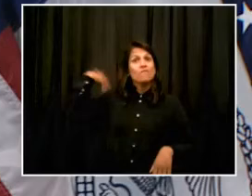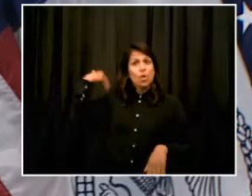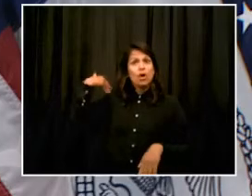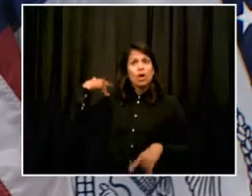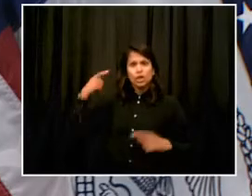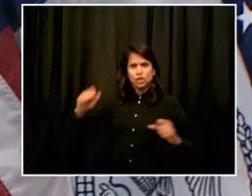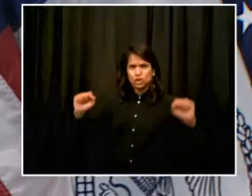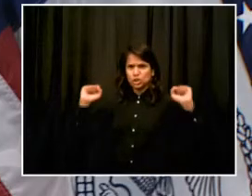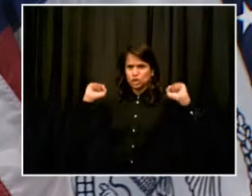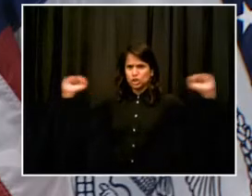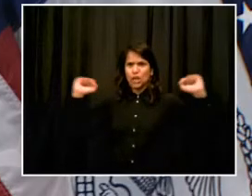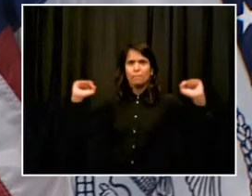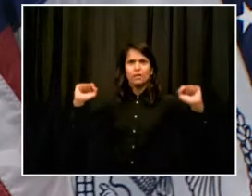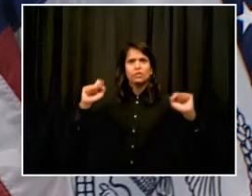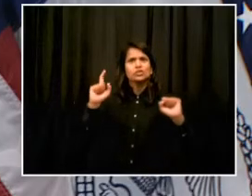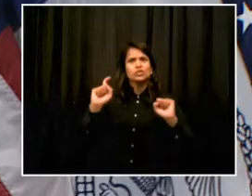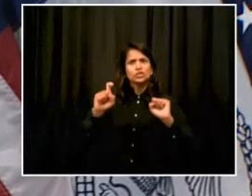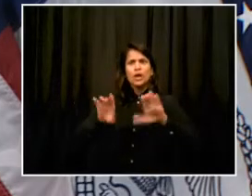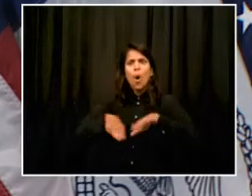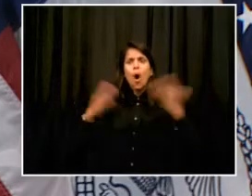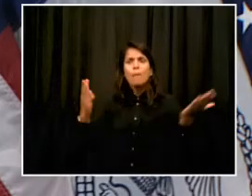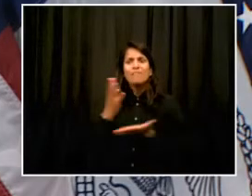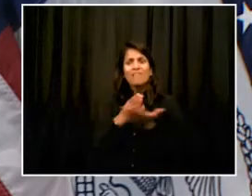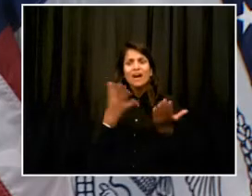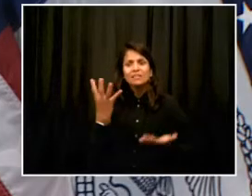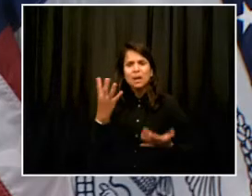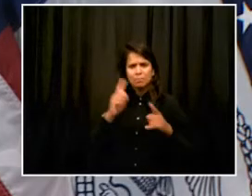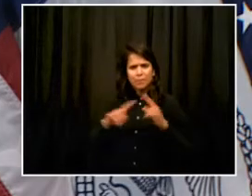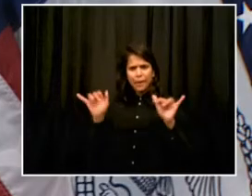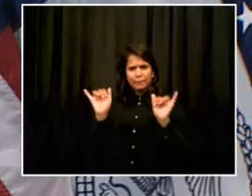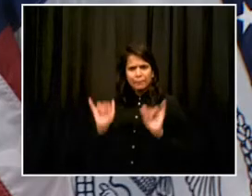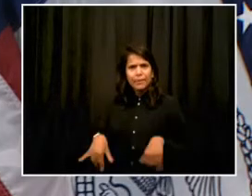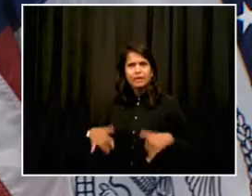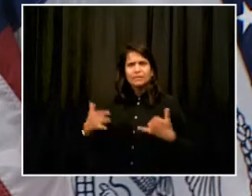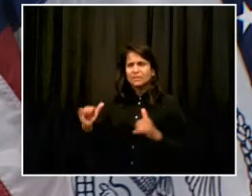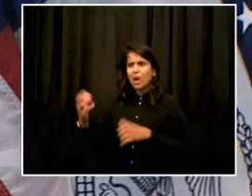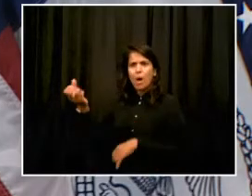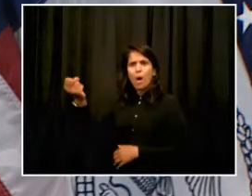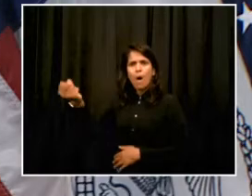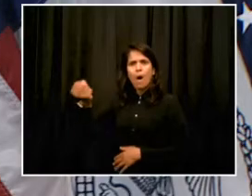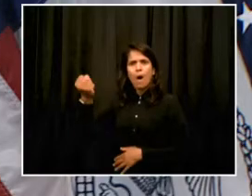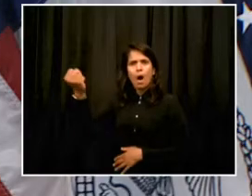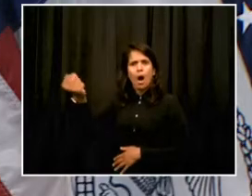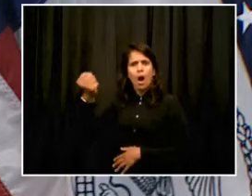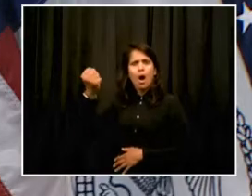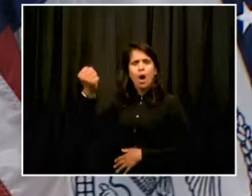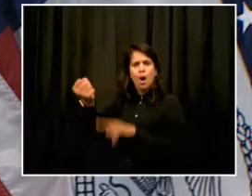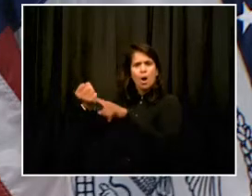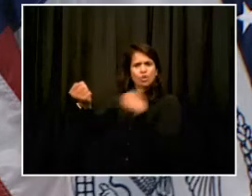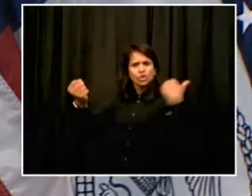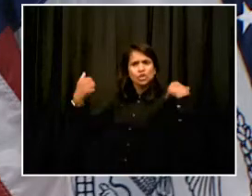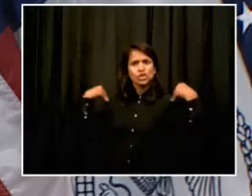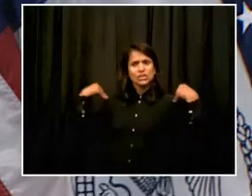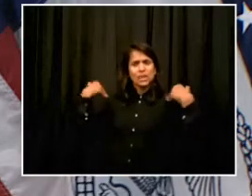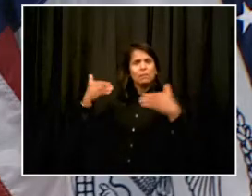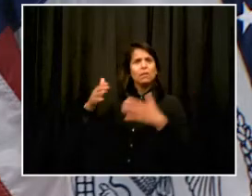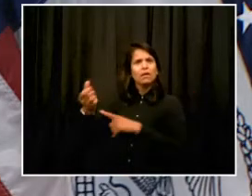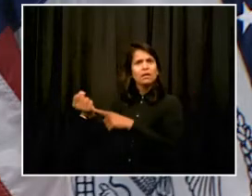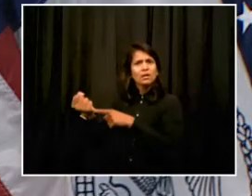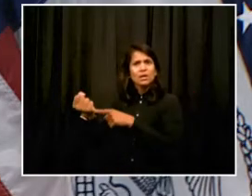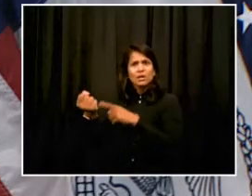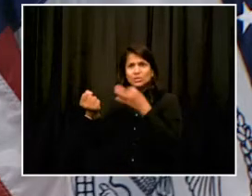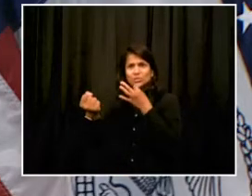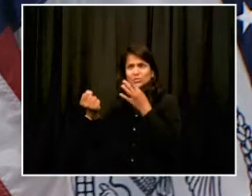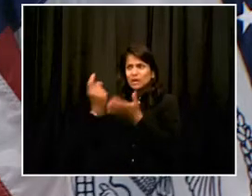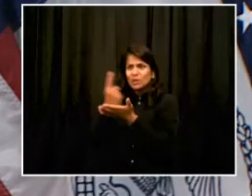going to be weeks or months? Well, first, Derek, I'd say there's absolute unity between the state and city on the things